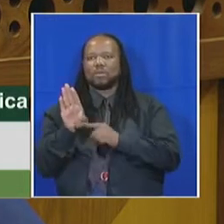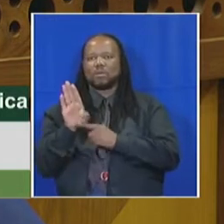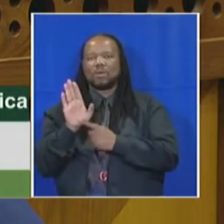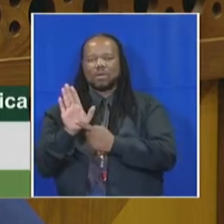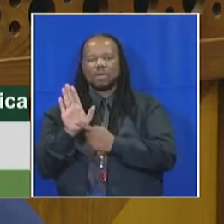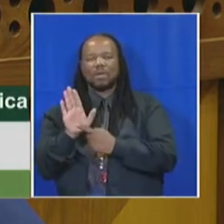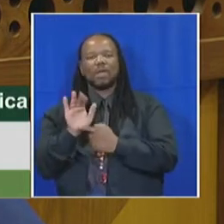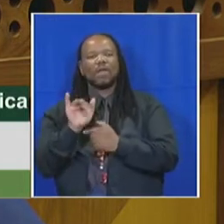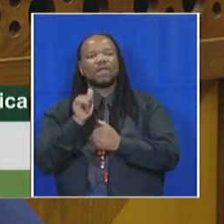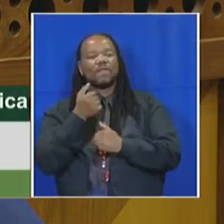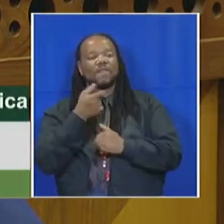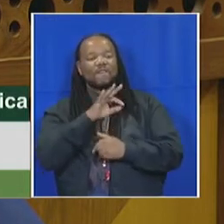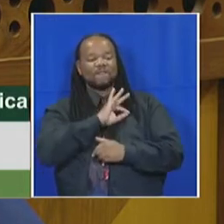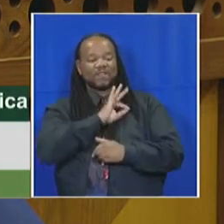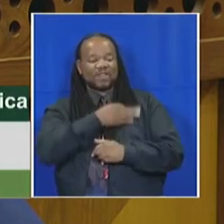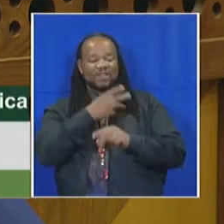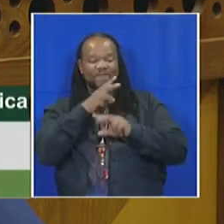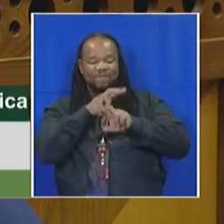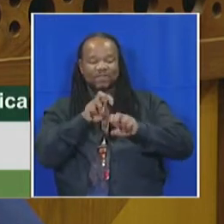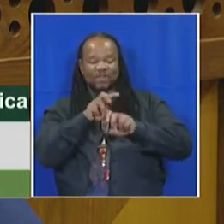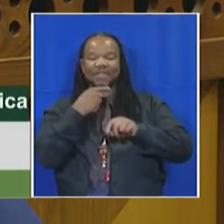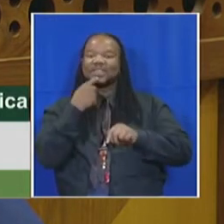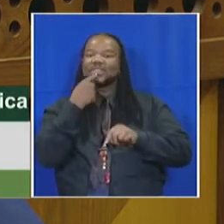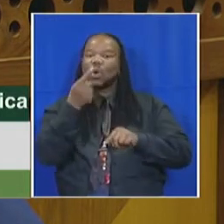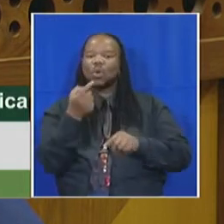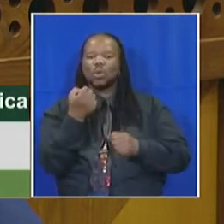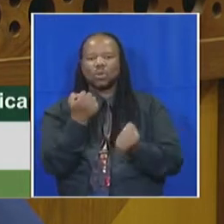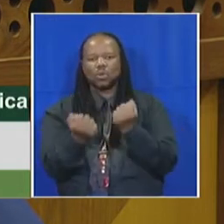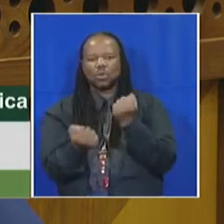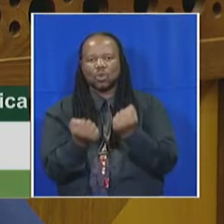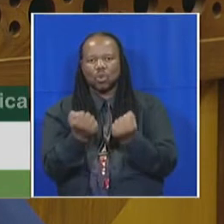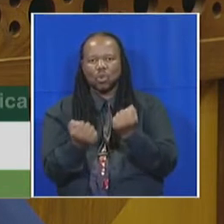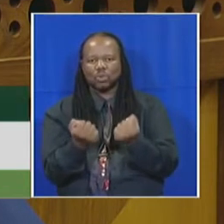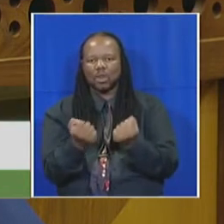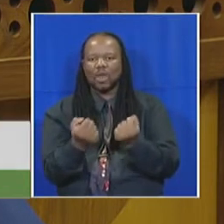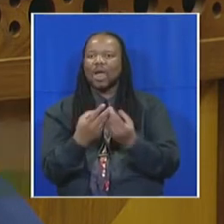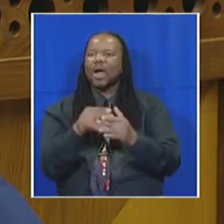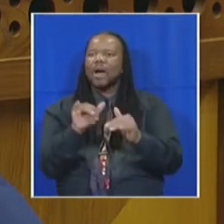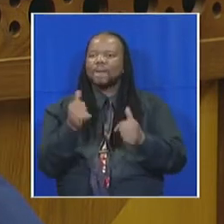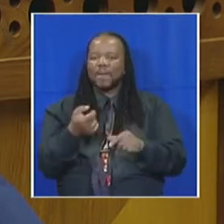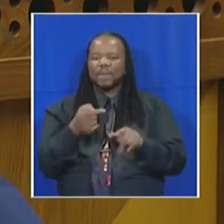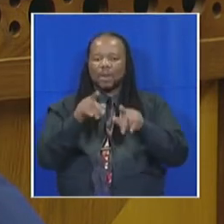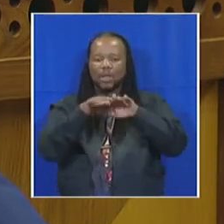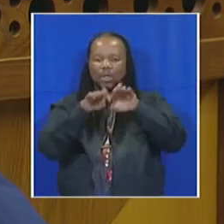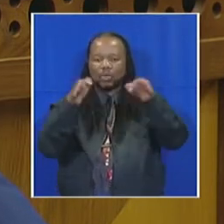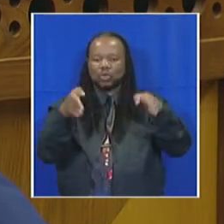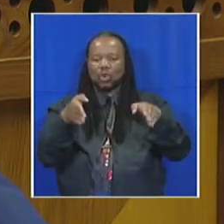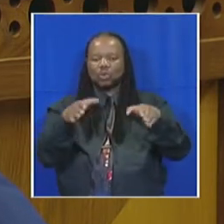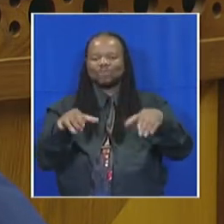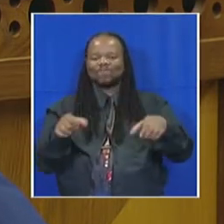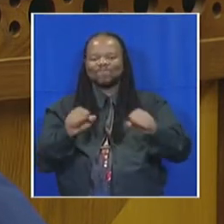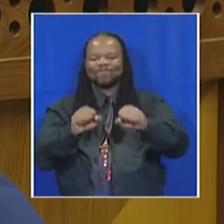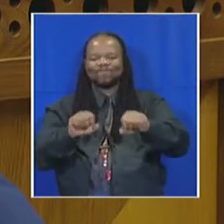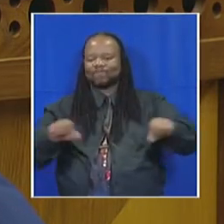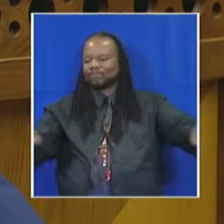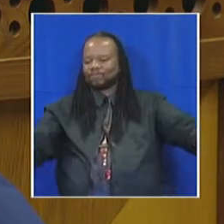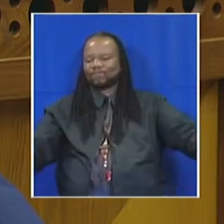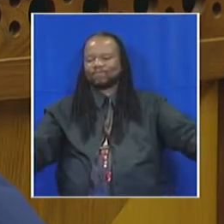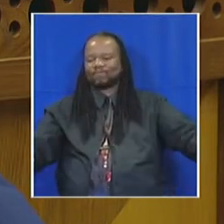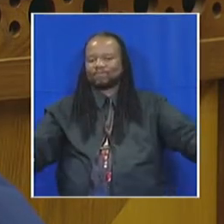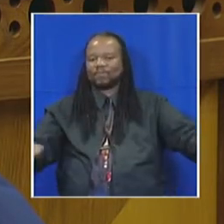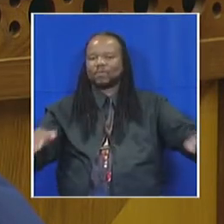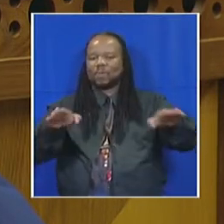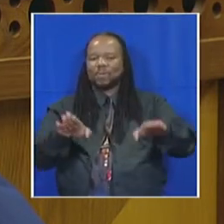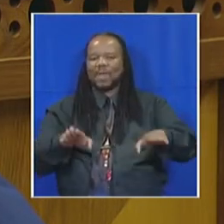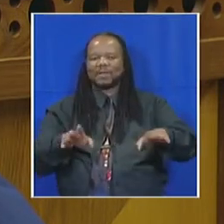Kobus Kutzeer told the Corps that the couple were tied to a single bed and tortured for hours. The men took